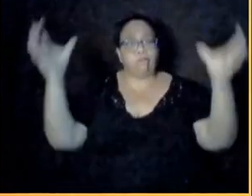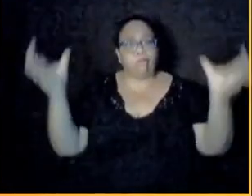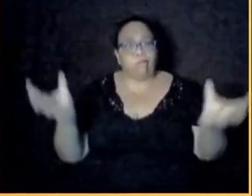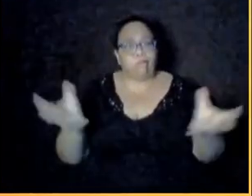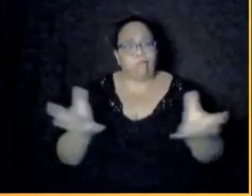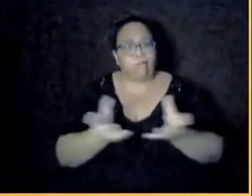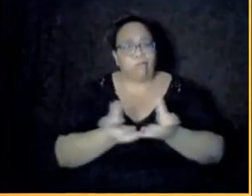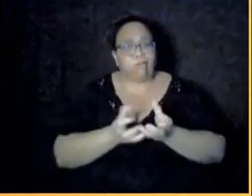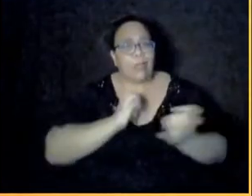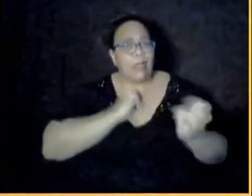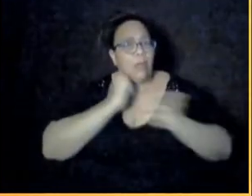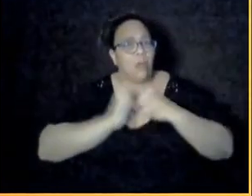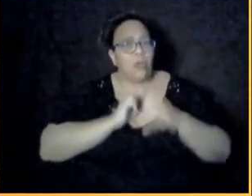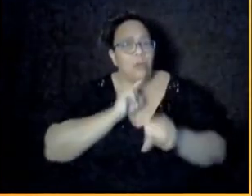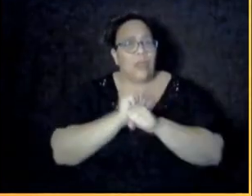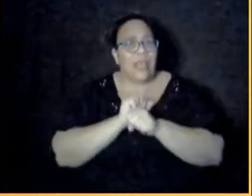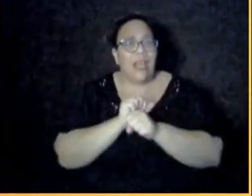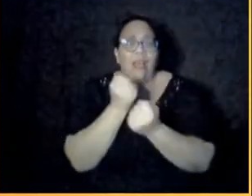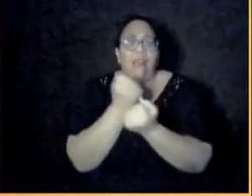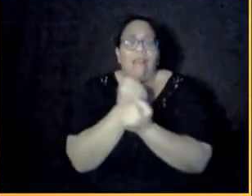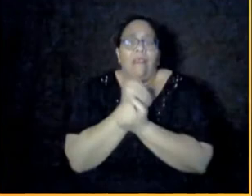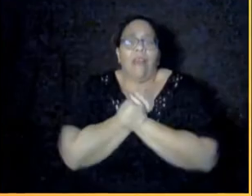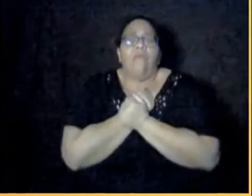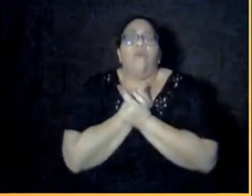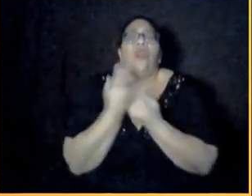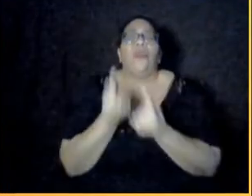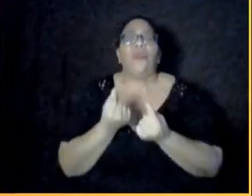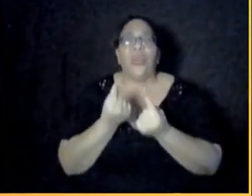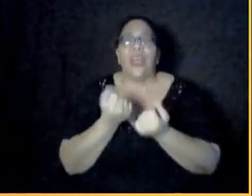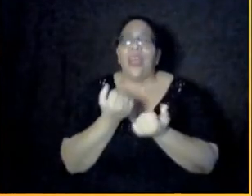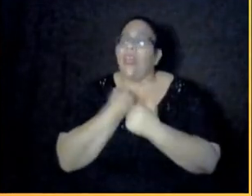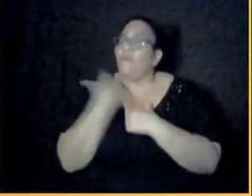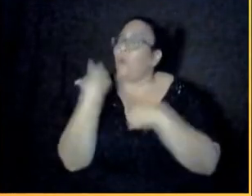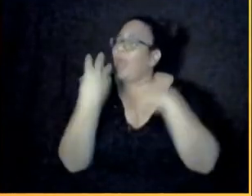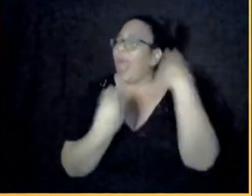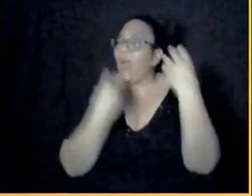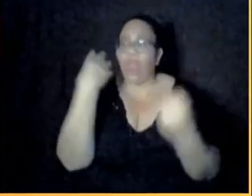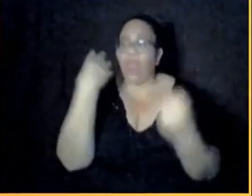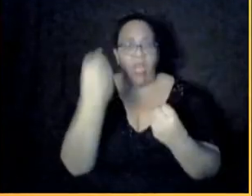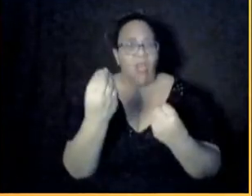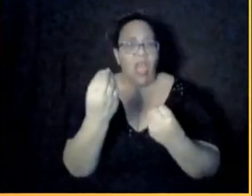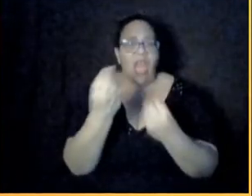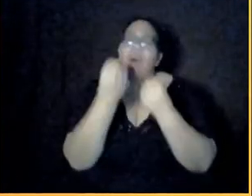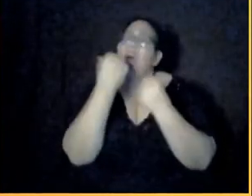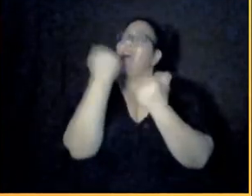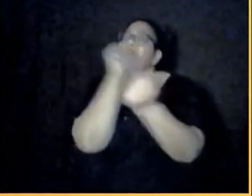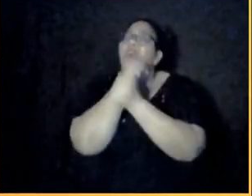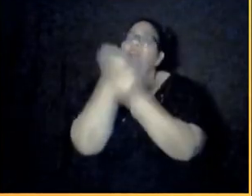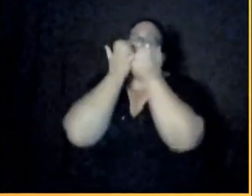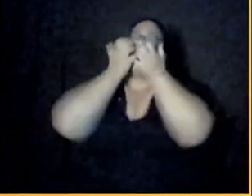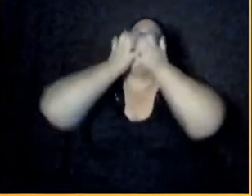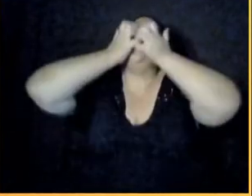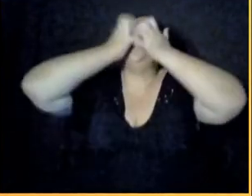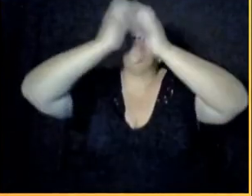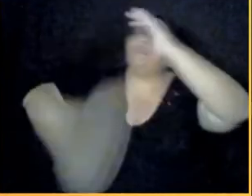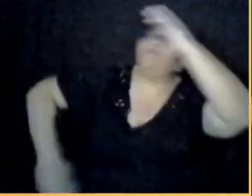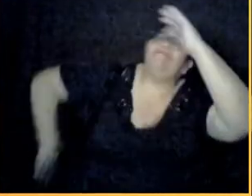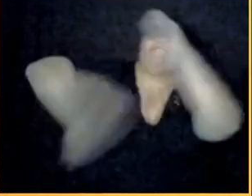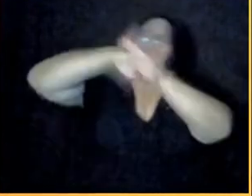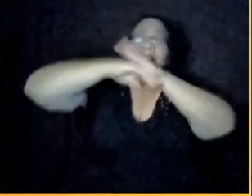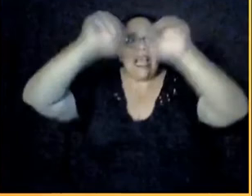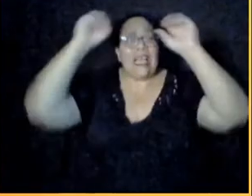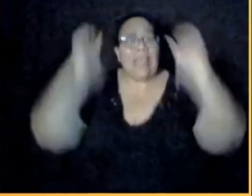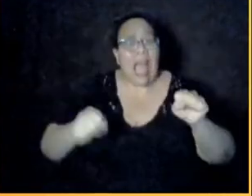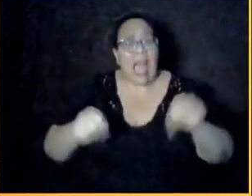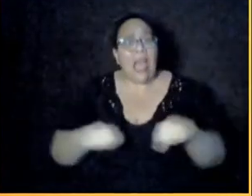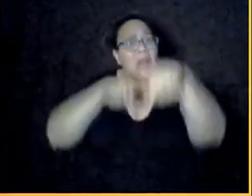that I love what I do and I love going out there. I love screaming to the top of my lungs,